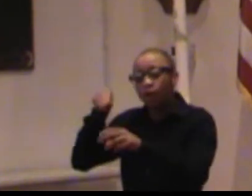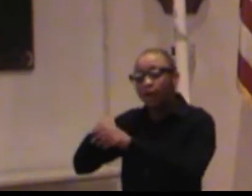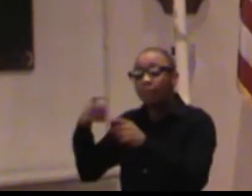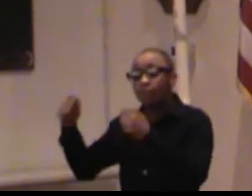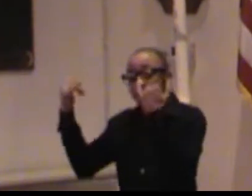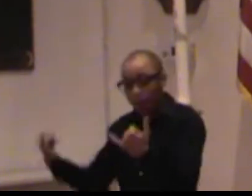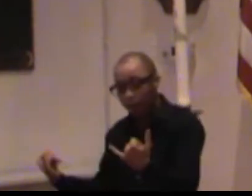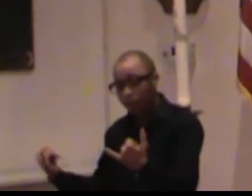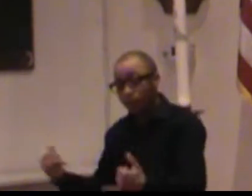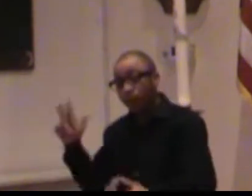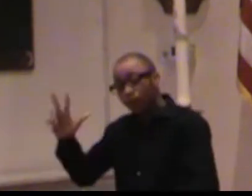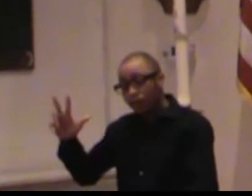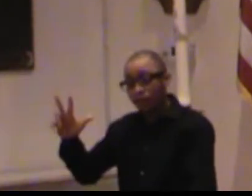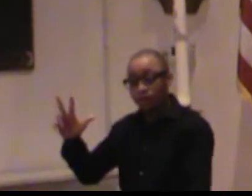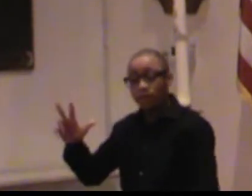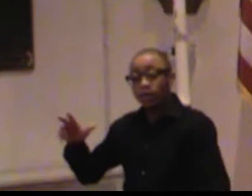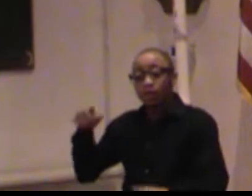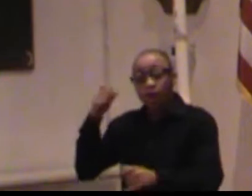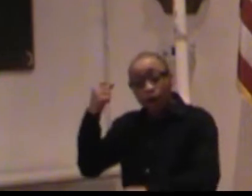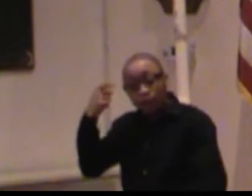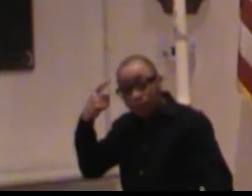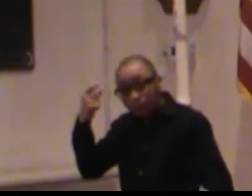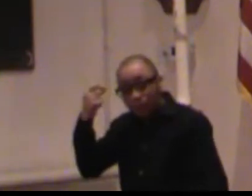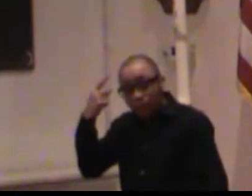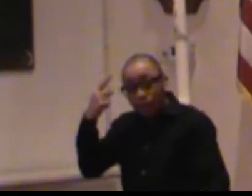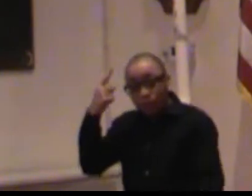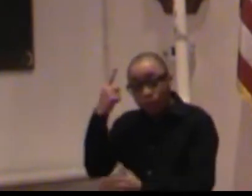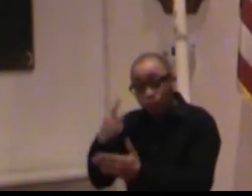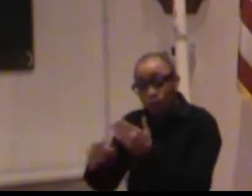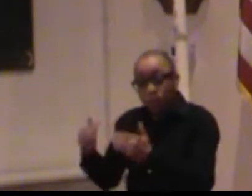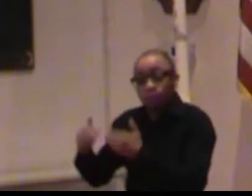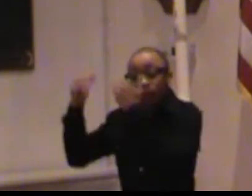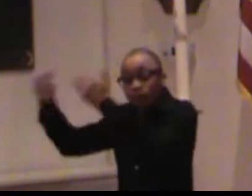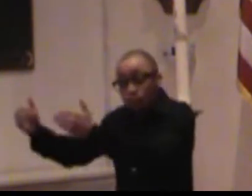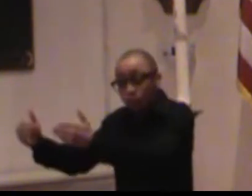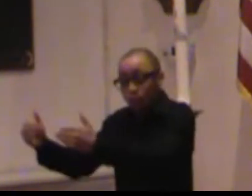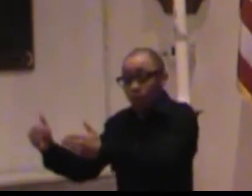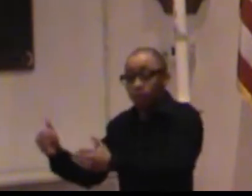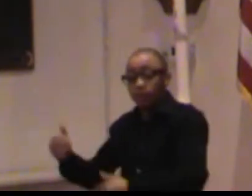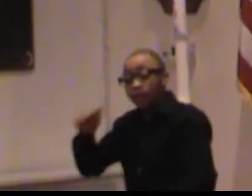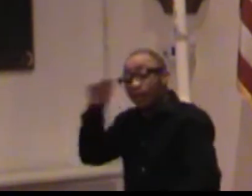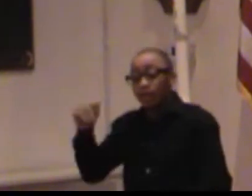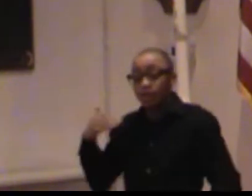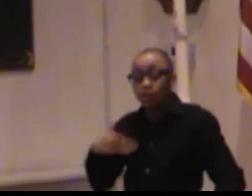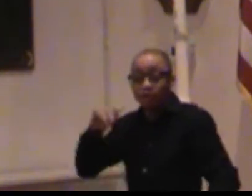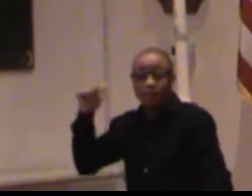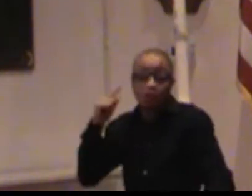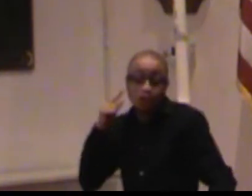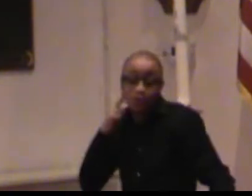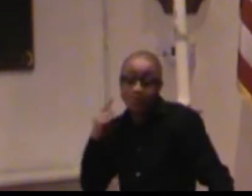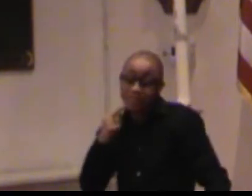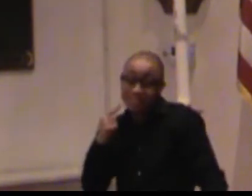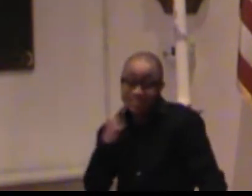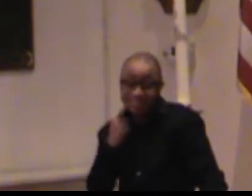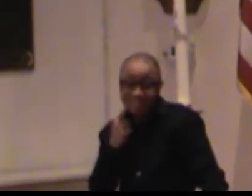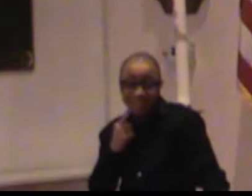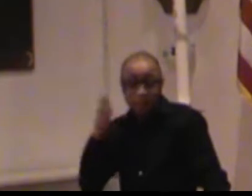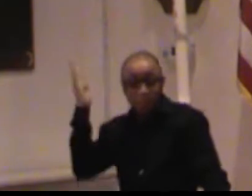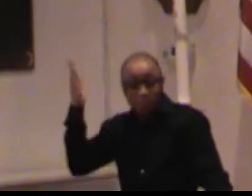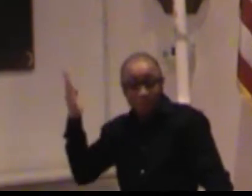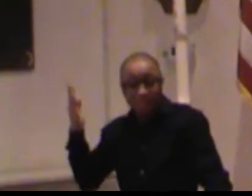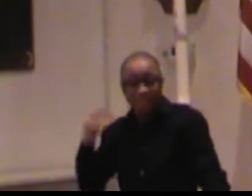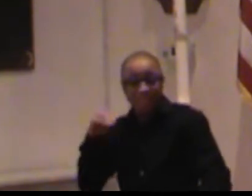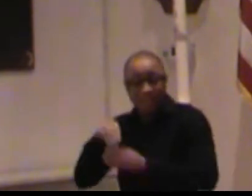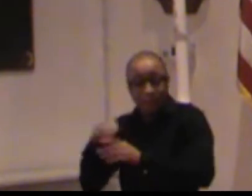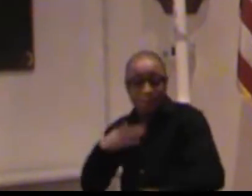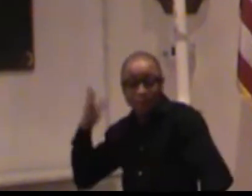the now. And three, understand springing forth. Anyone who's ever heard me preach at any point